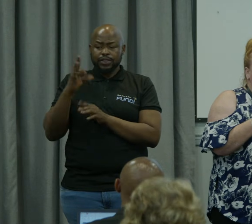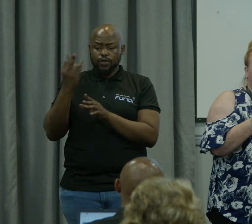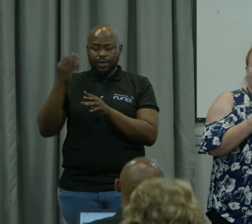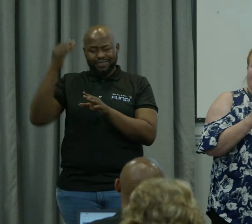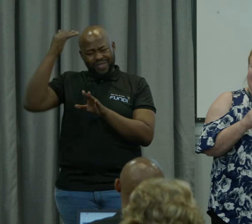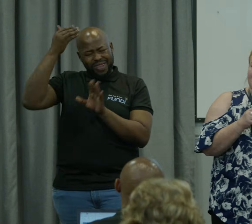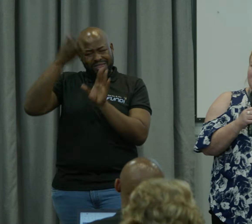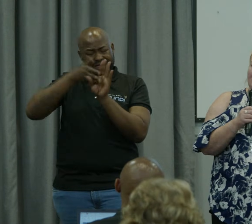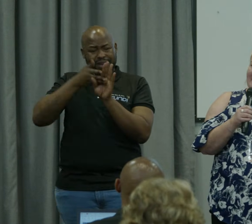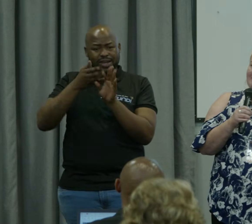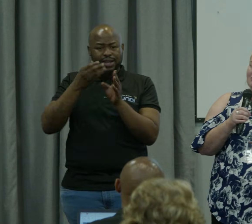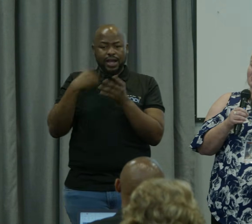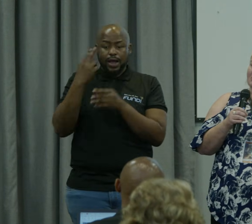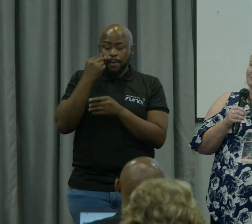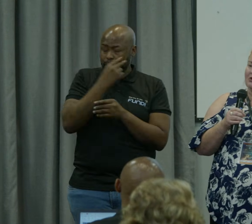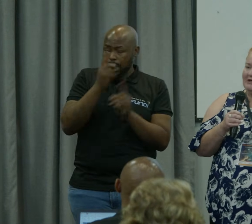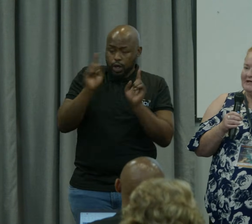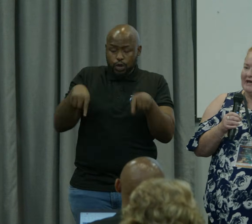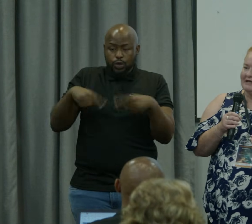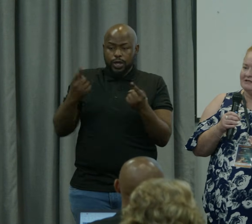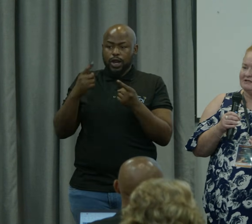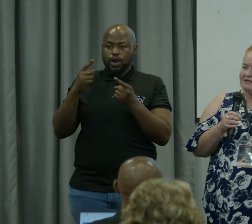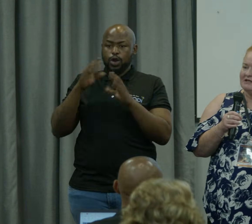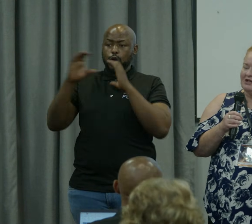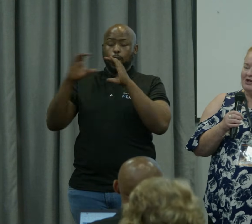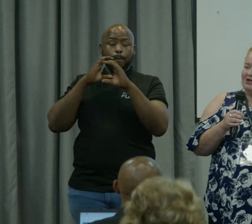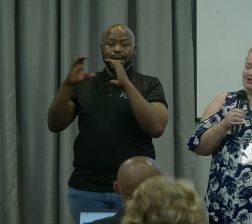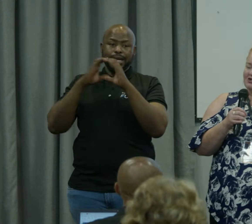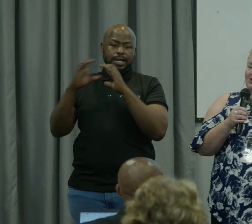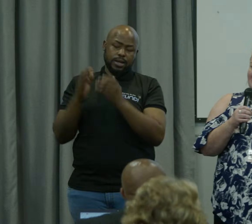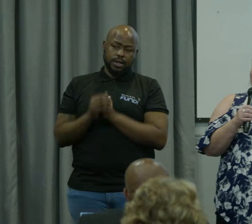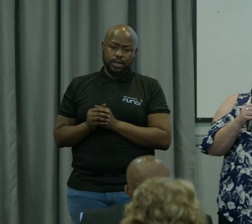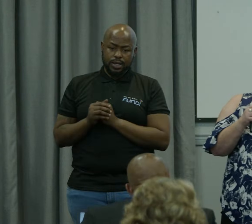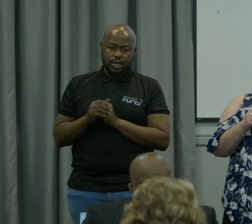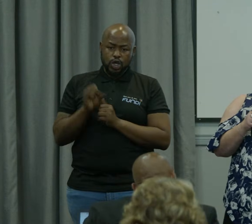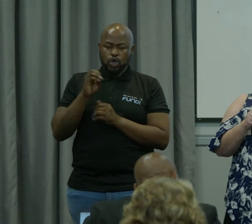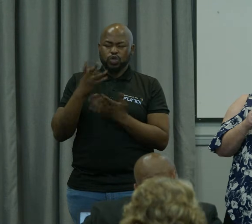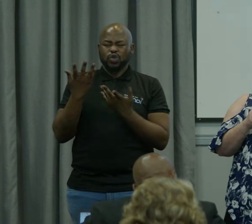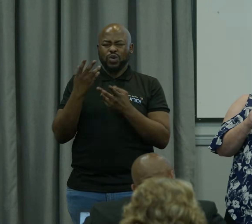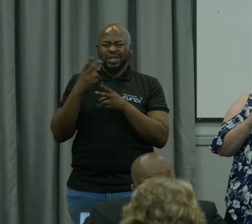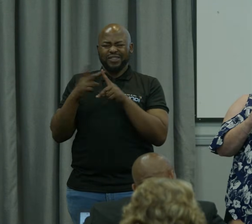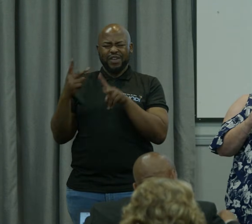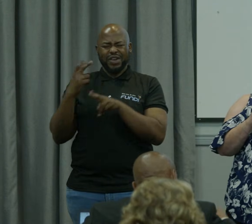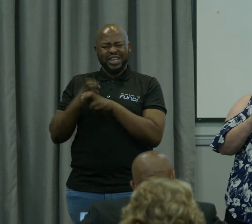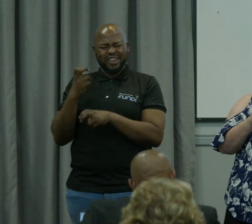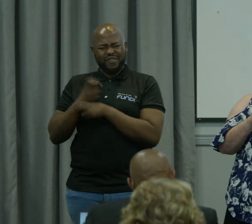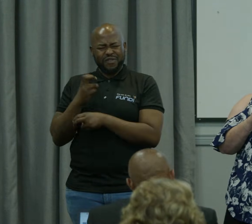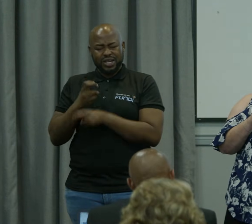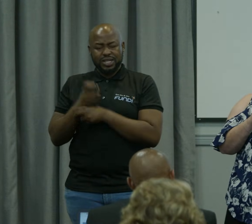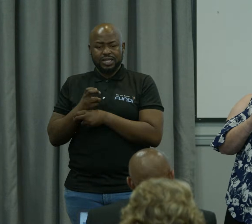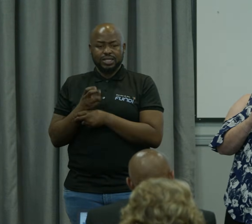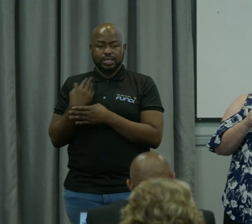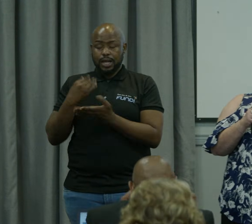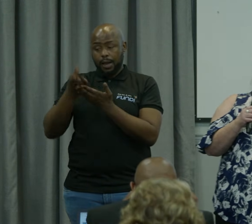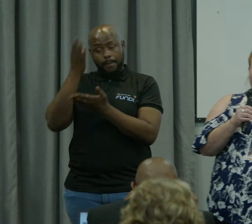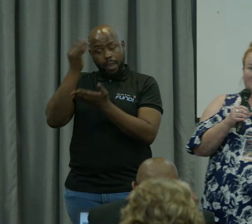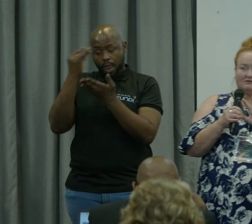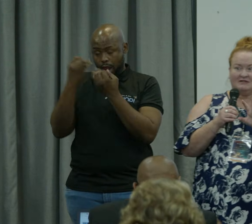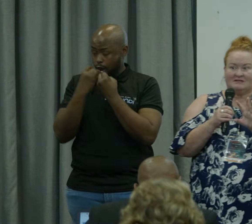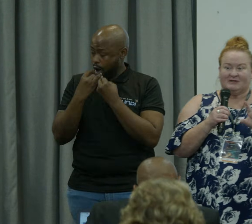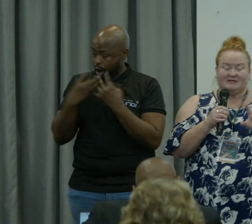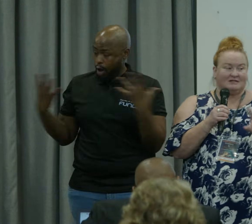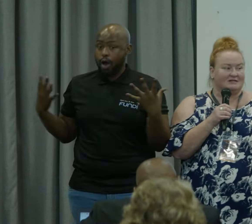and you're blind, you're not able to communicate. So it's very difficult, and I'm learning a lot